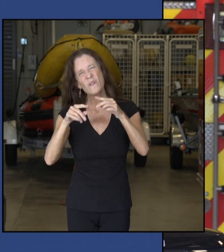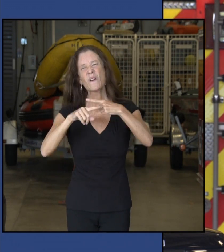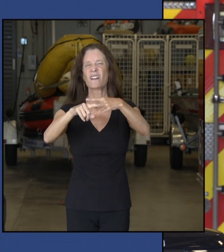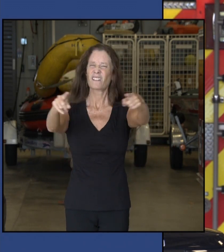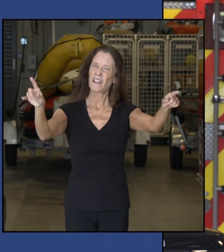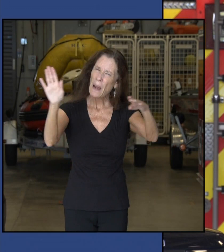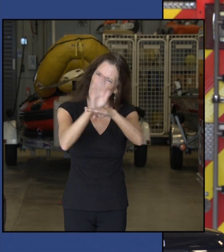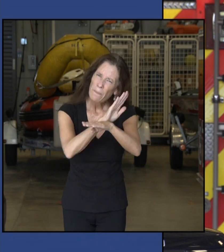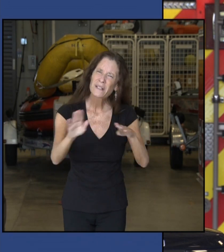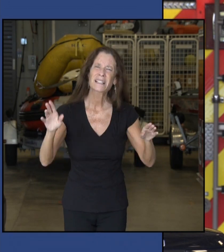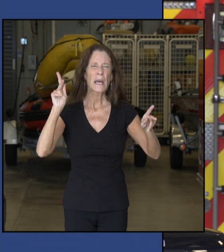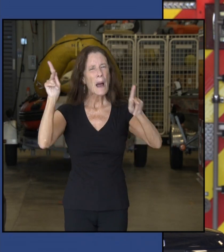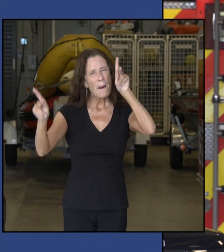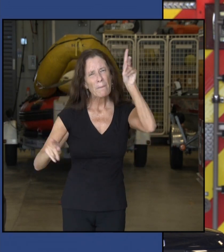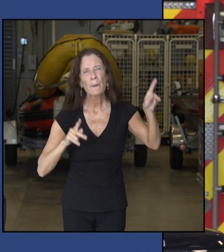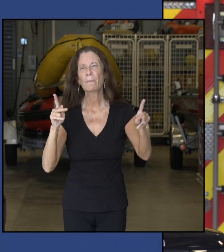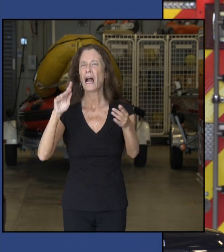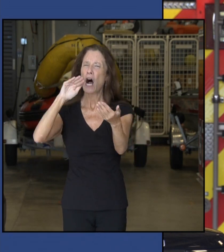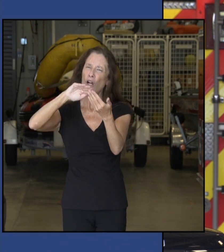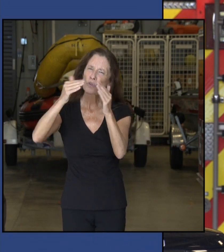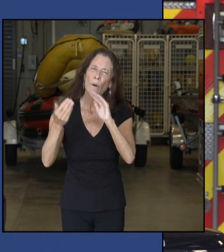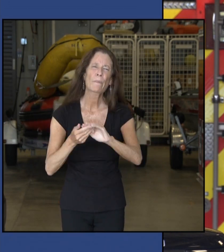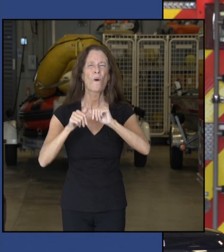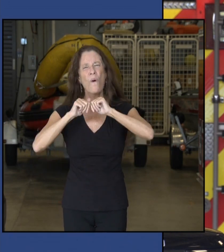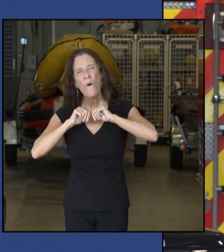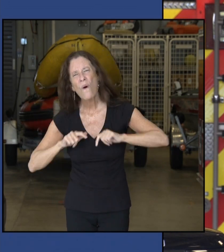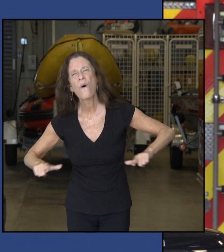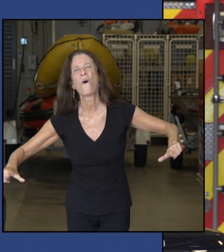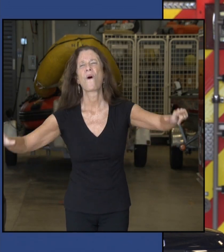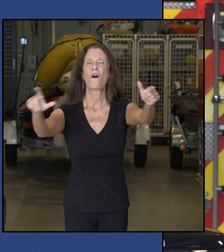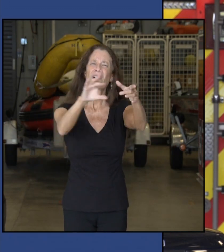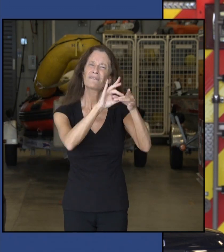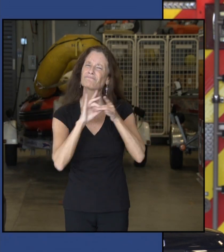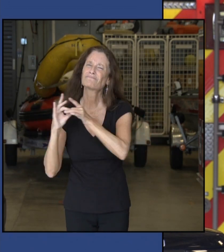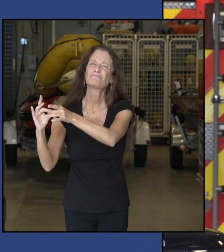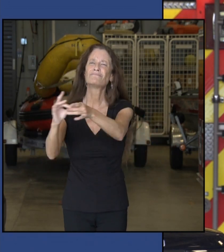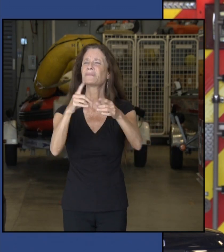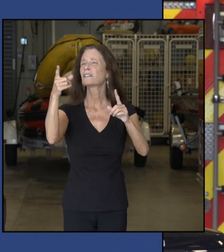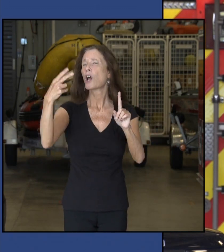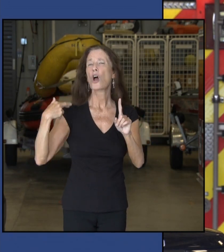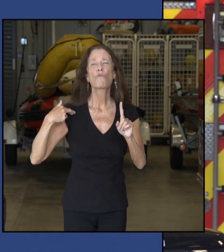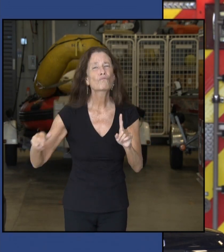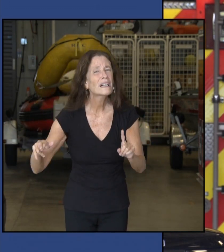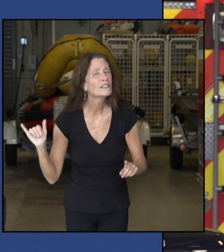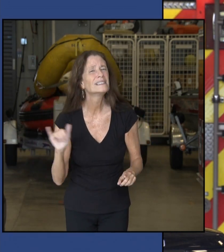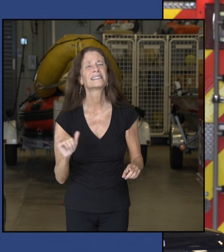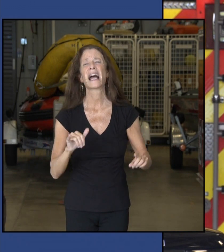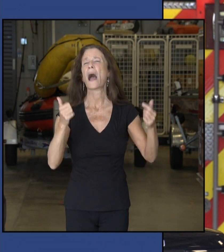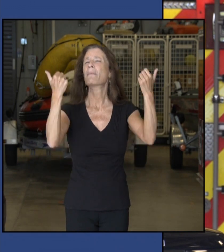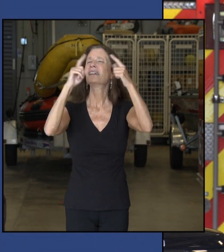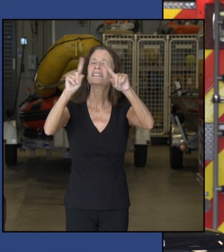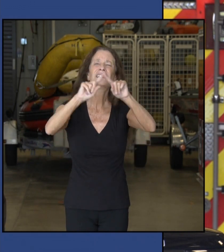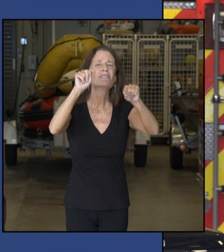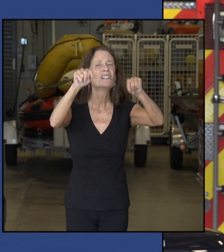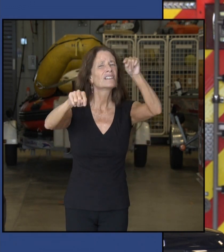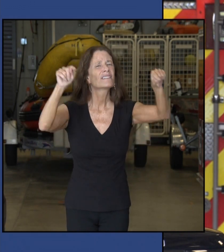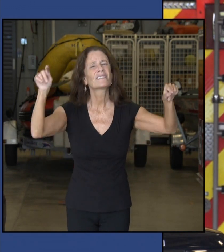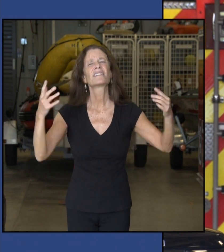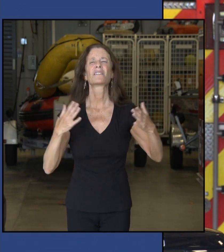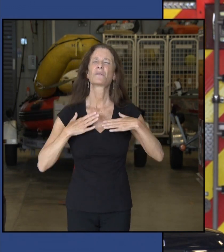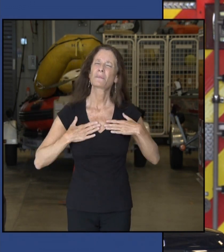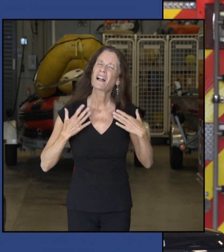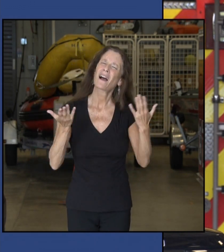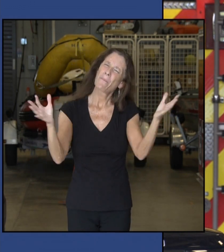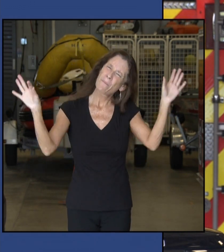our communities safe. We need the help of our religious leaders. We need the help of our community leaders, everyone to stand up and say, come on, folks, this is